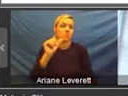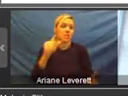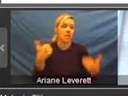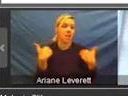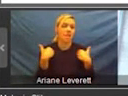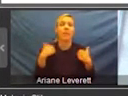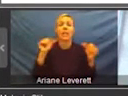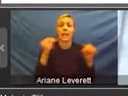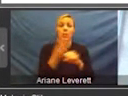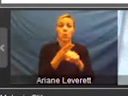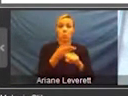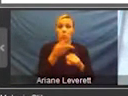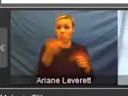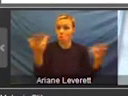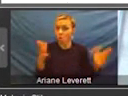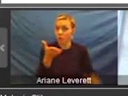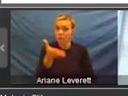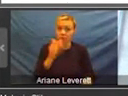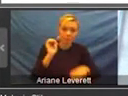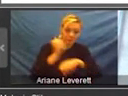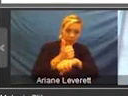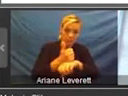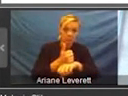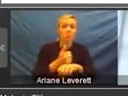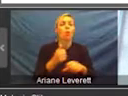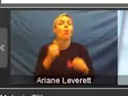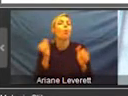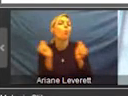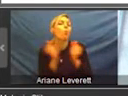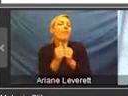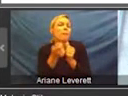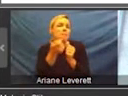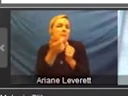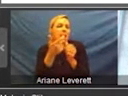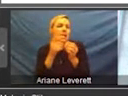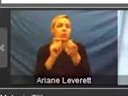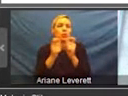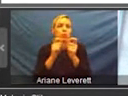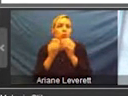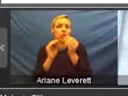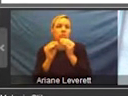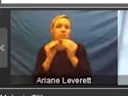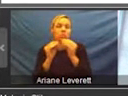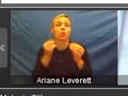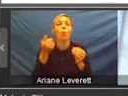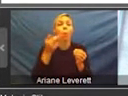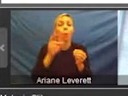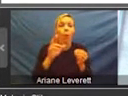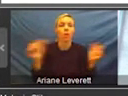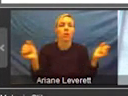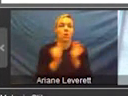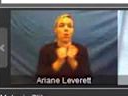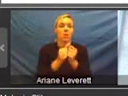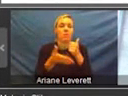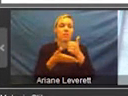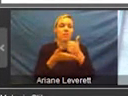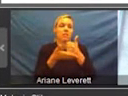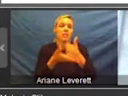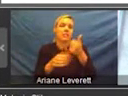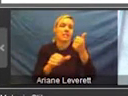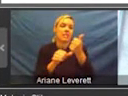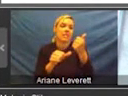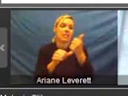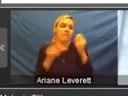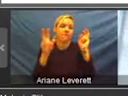or configuration, or in conjunction with some assistive technology. So that's just a